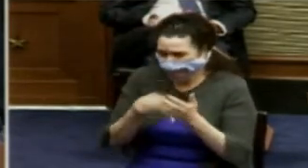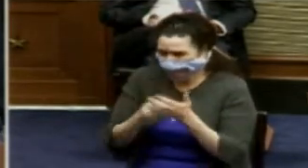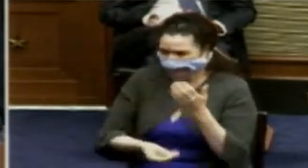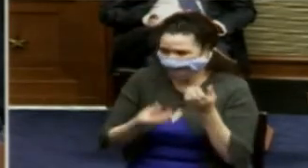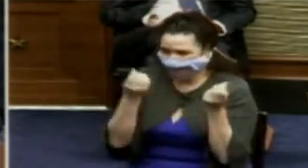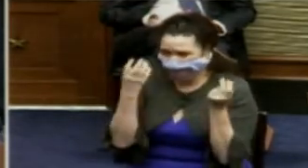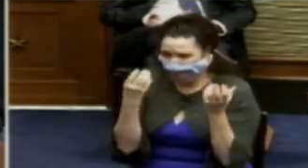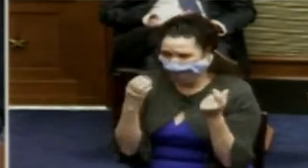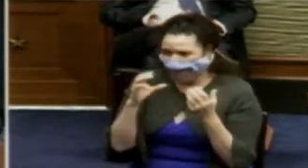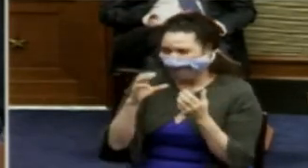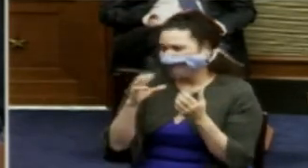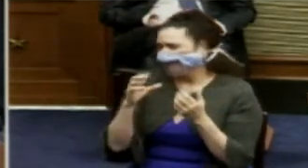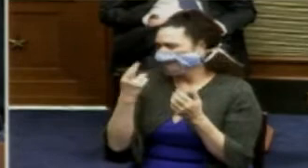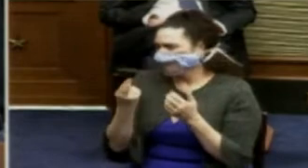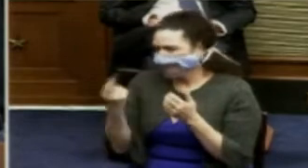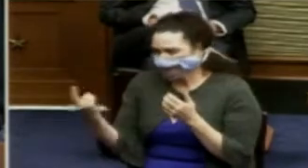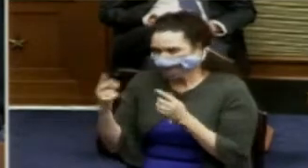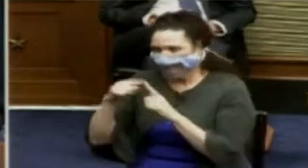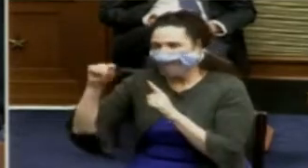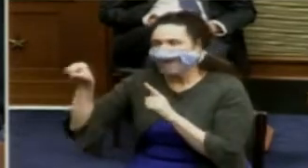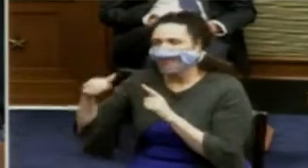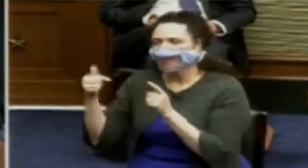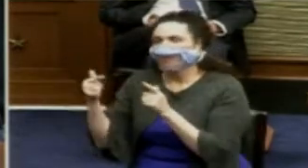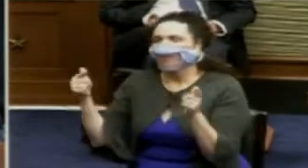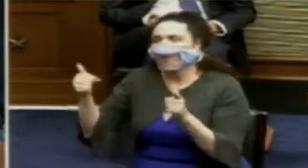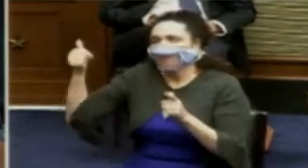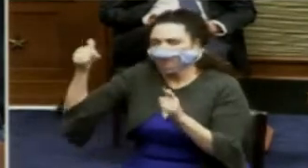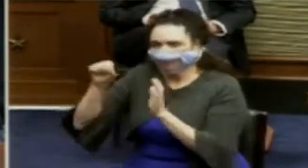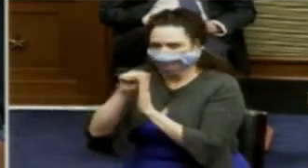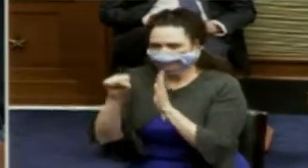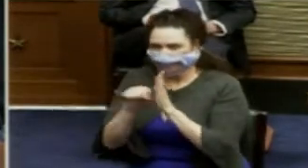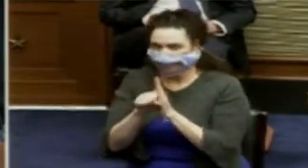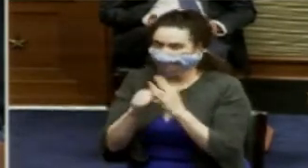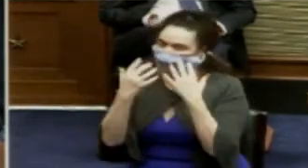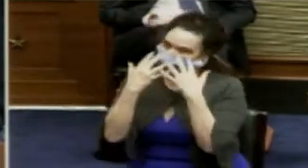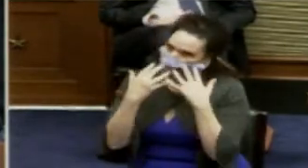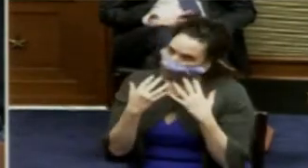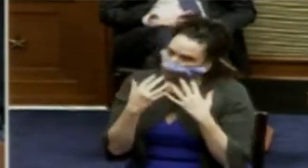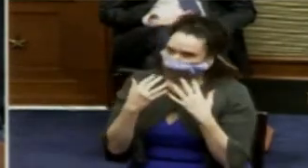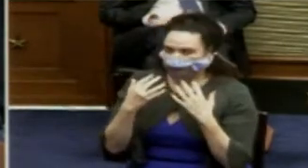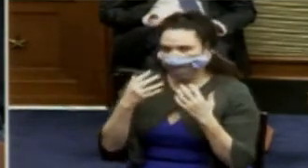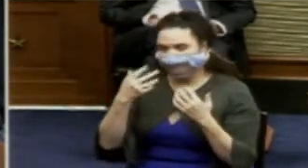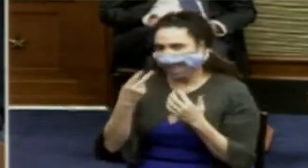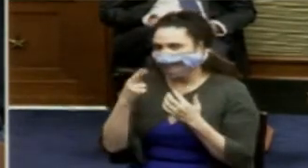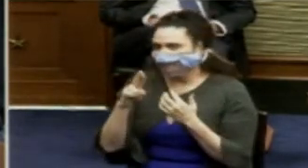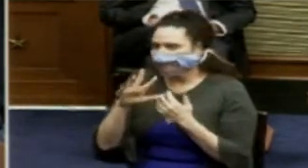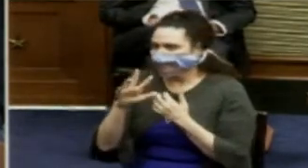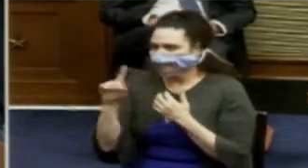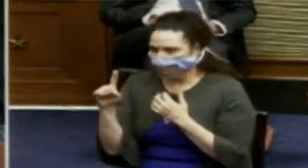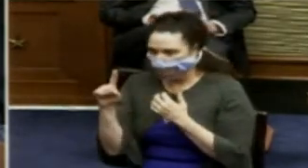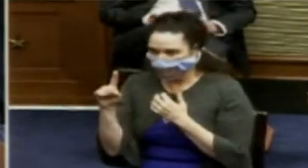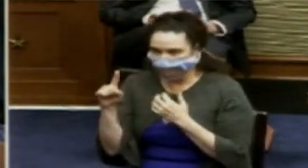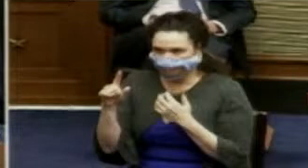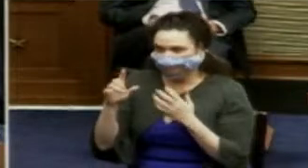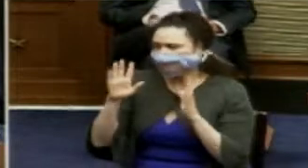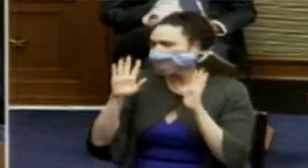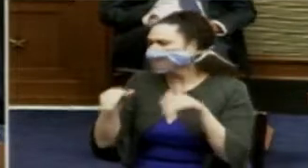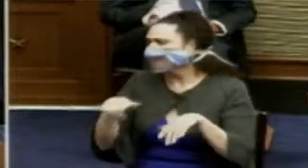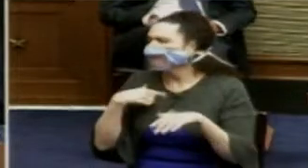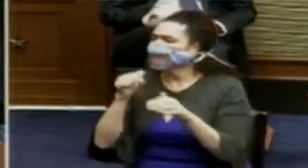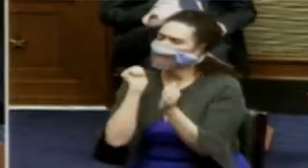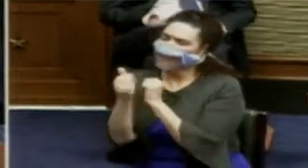found in nearly every other state. Unfortunately, H.R. 51 takes a grant statehood now, work out the details later